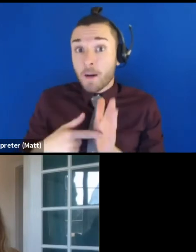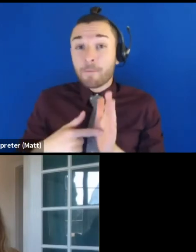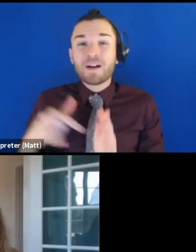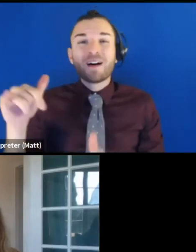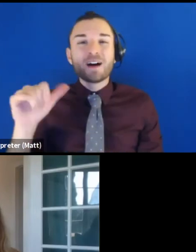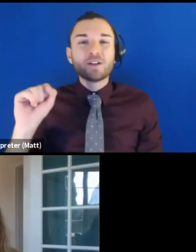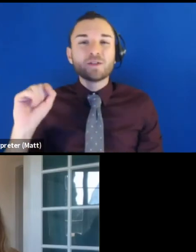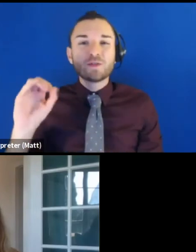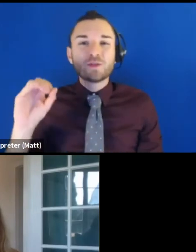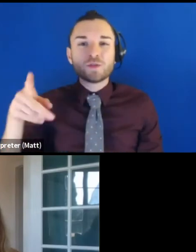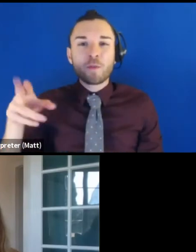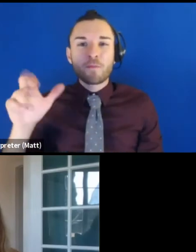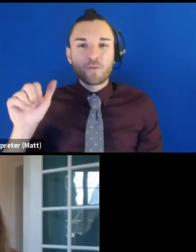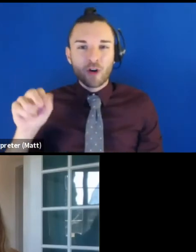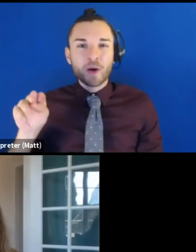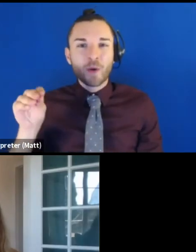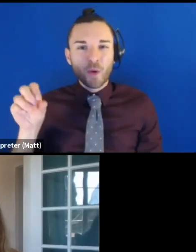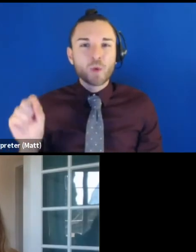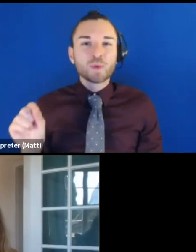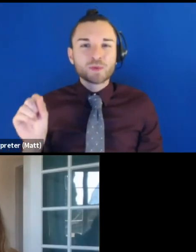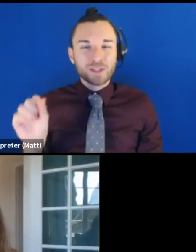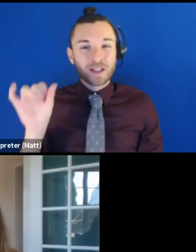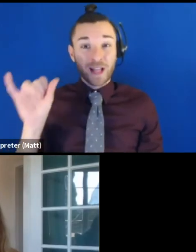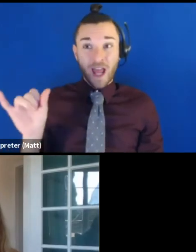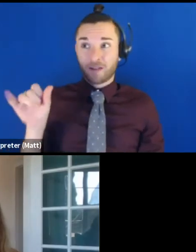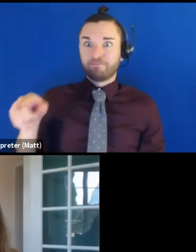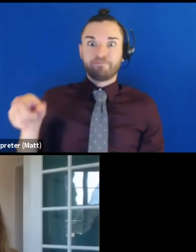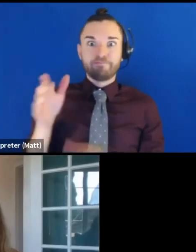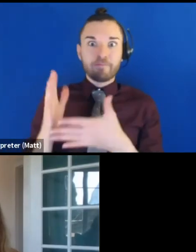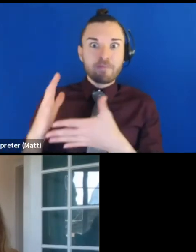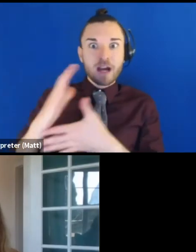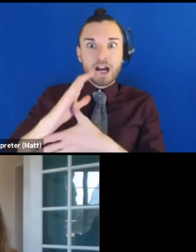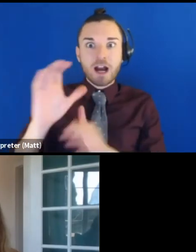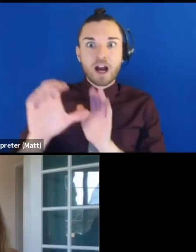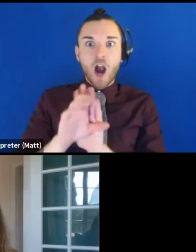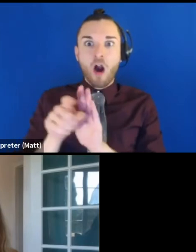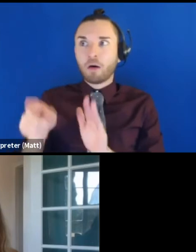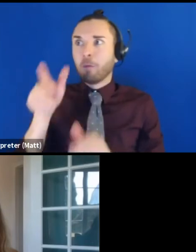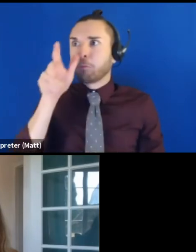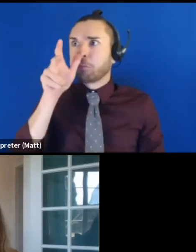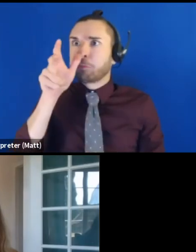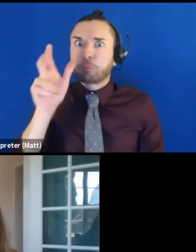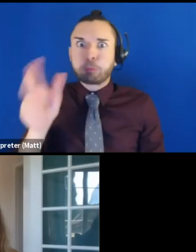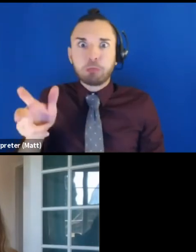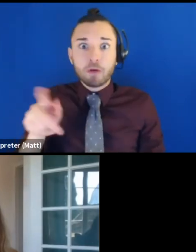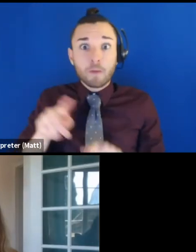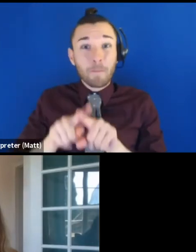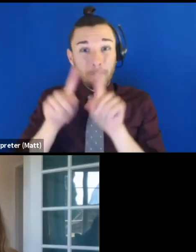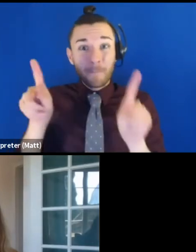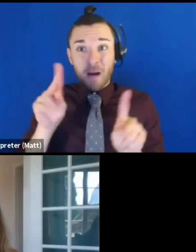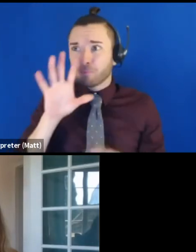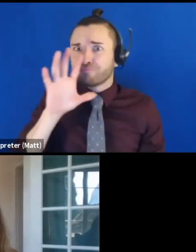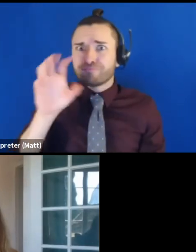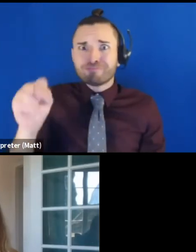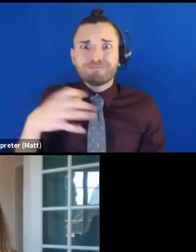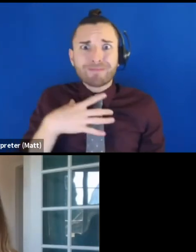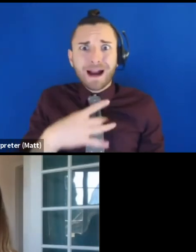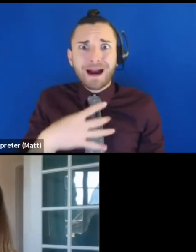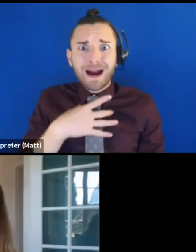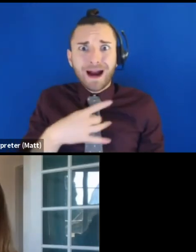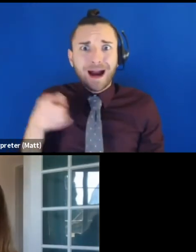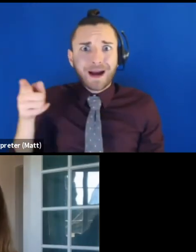is that it changed the model for television, which is that television always had to soothe you,